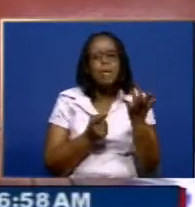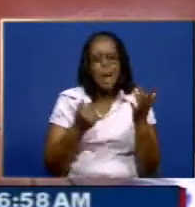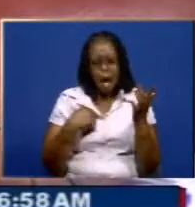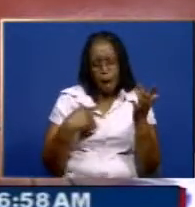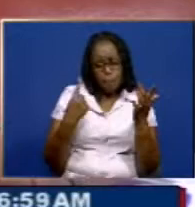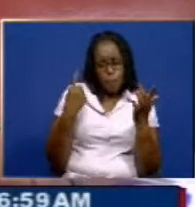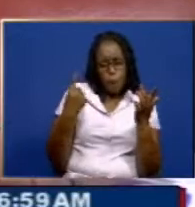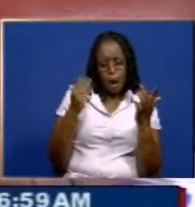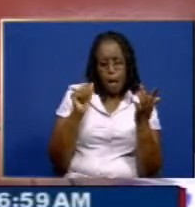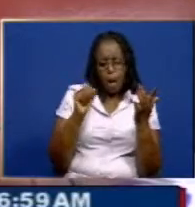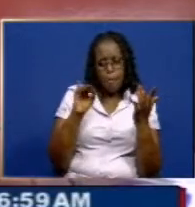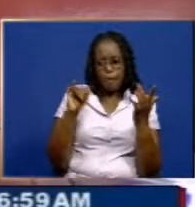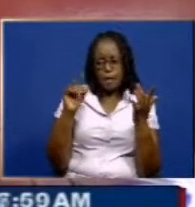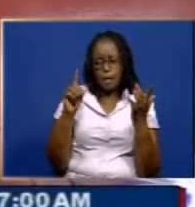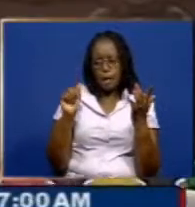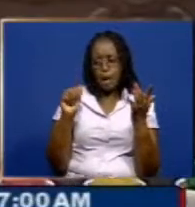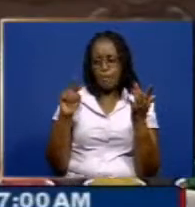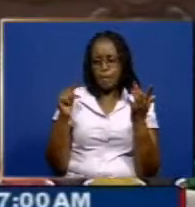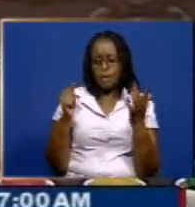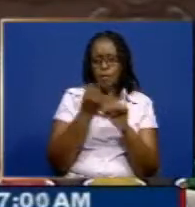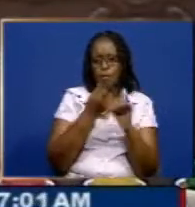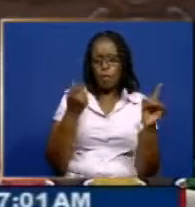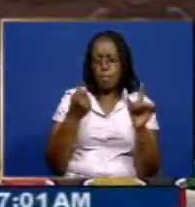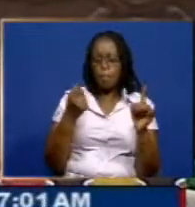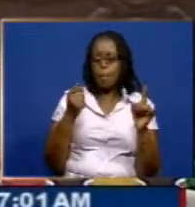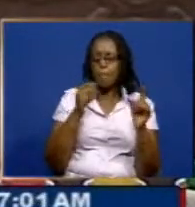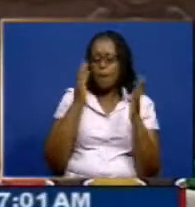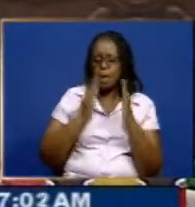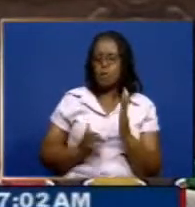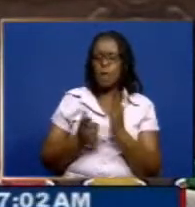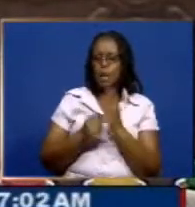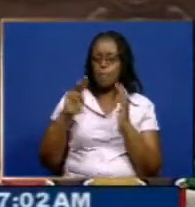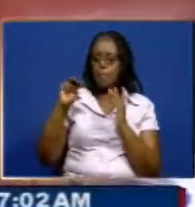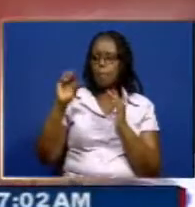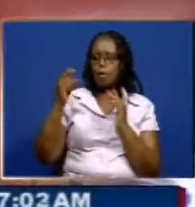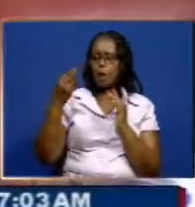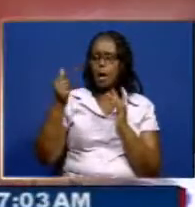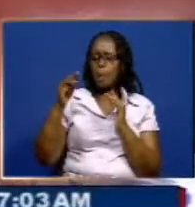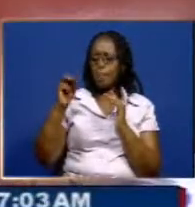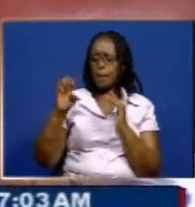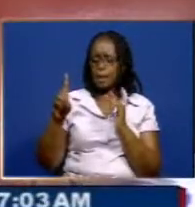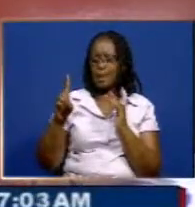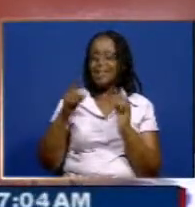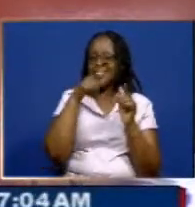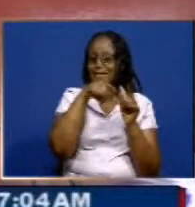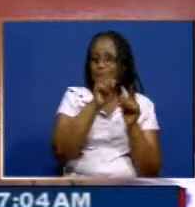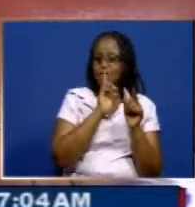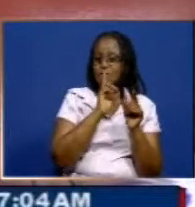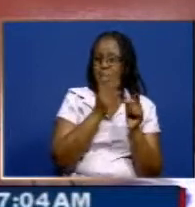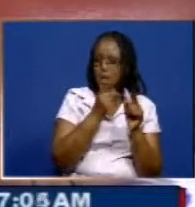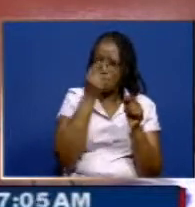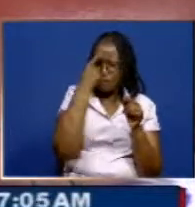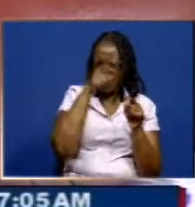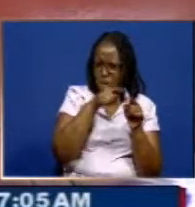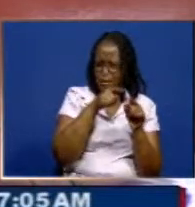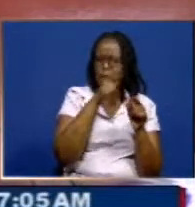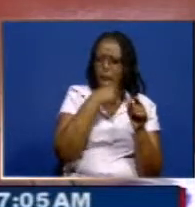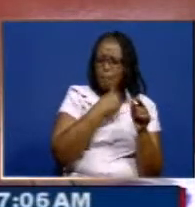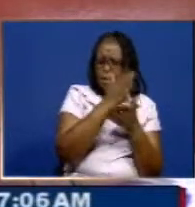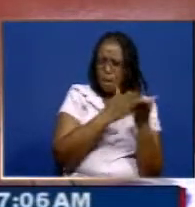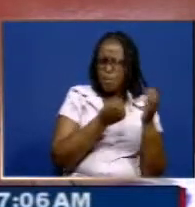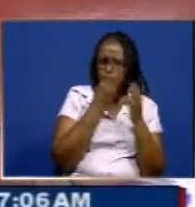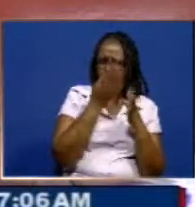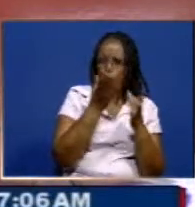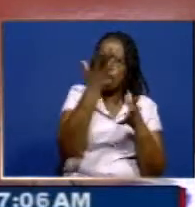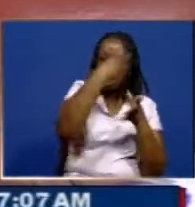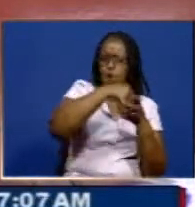Shoaib Bare Ahmed. Yes. And he said that in respect of that affidavit, there was certain information that was left out. Yes. And